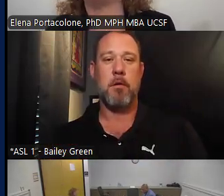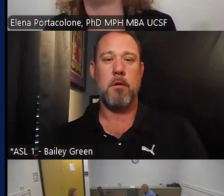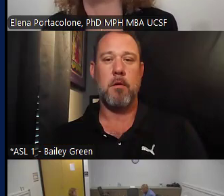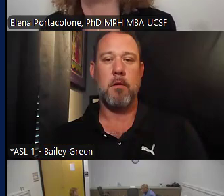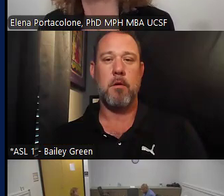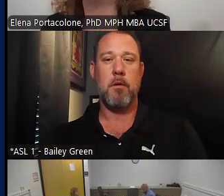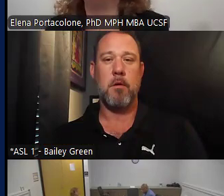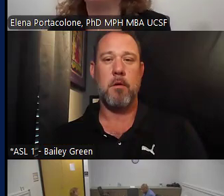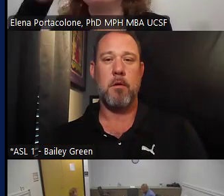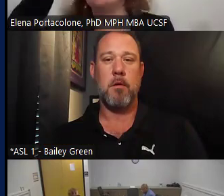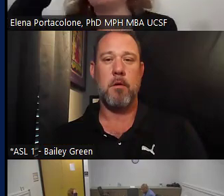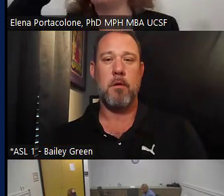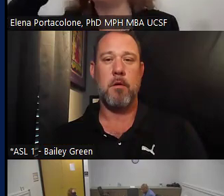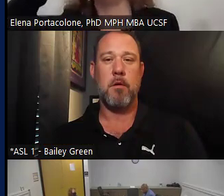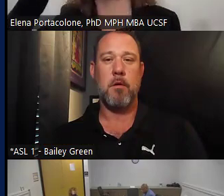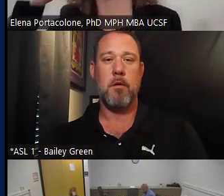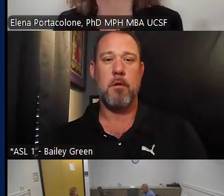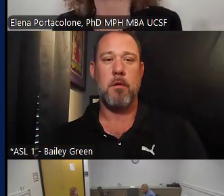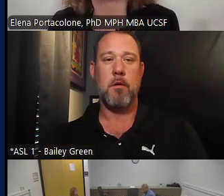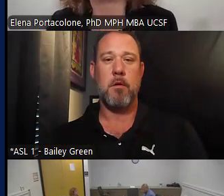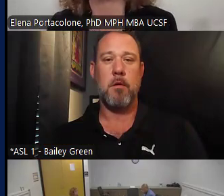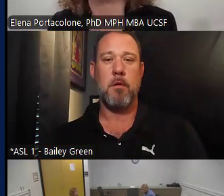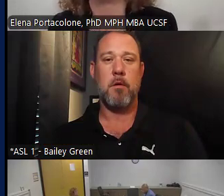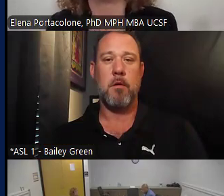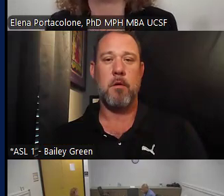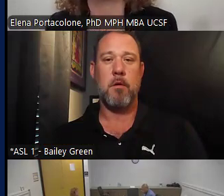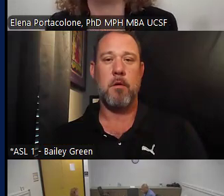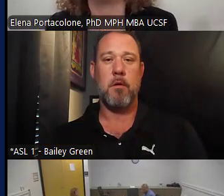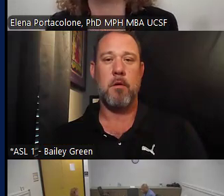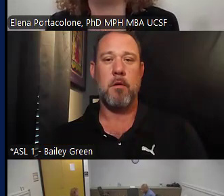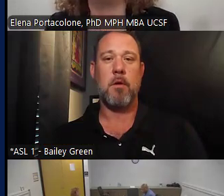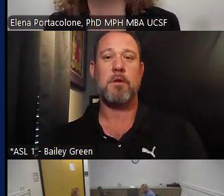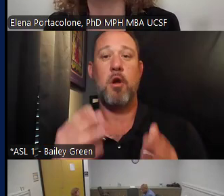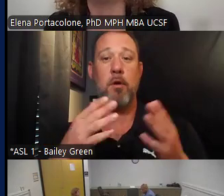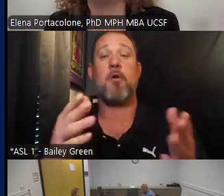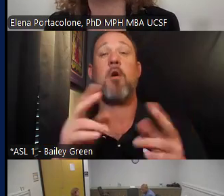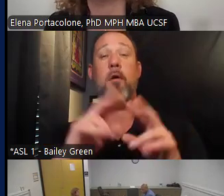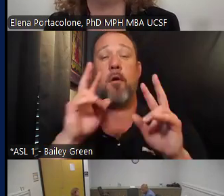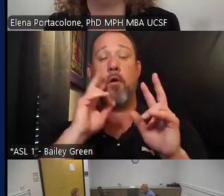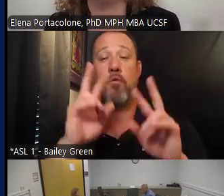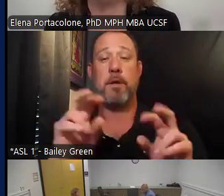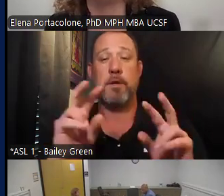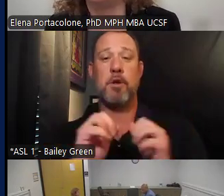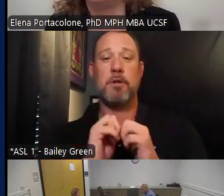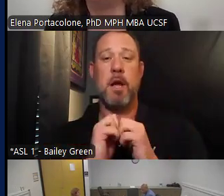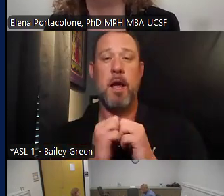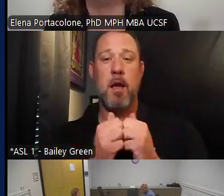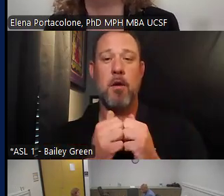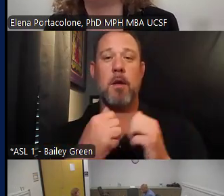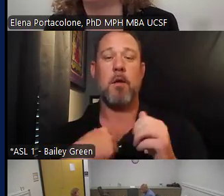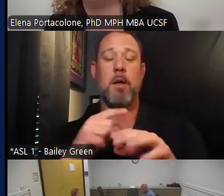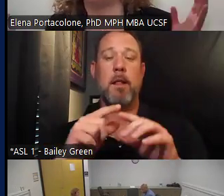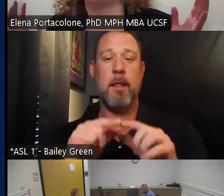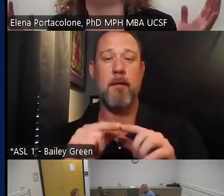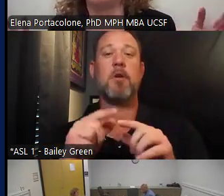Okay, so a really great avenue is, in terms of research, is how can we leverage GUIDE